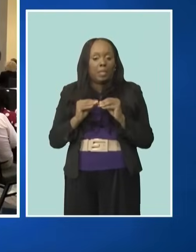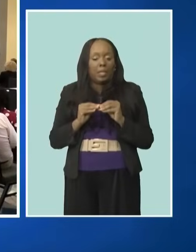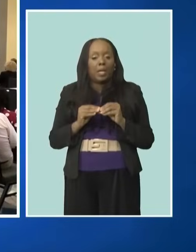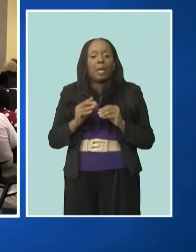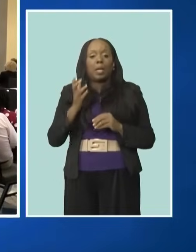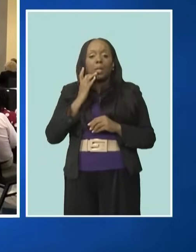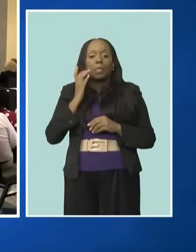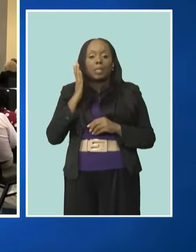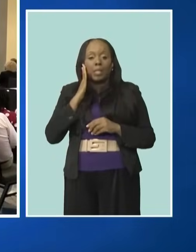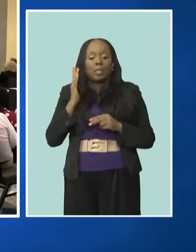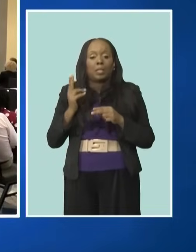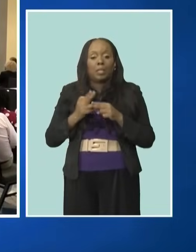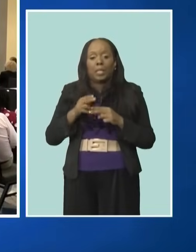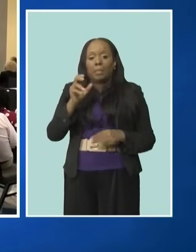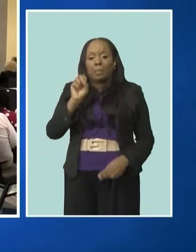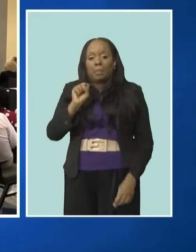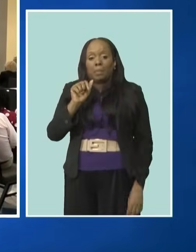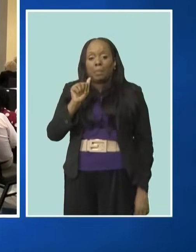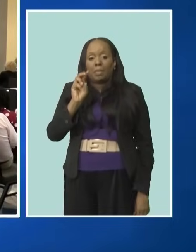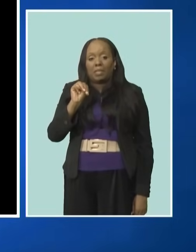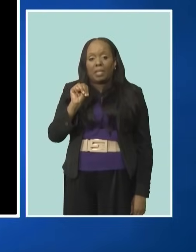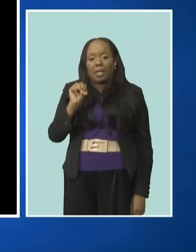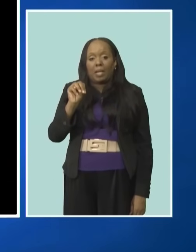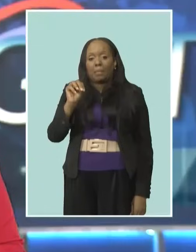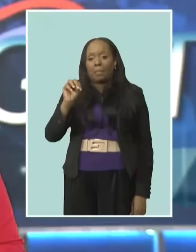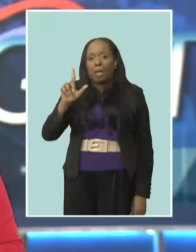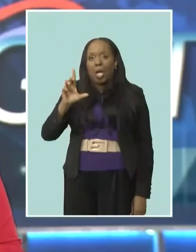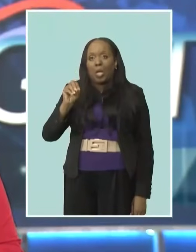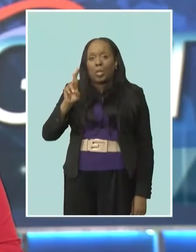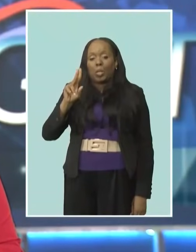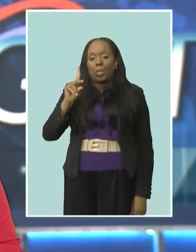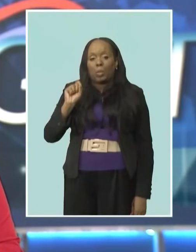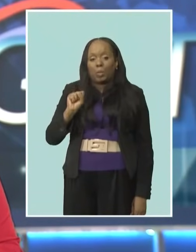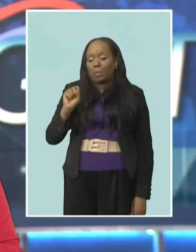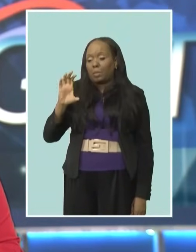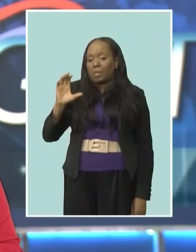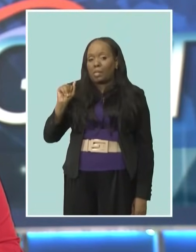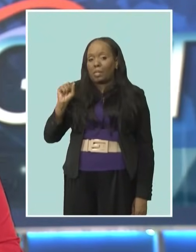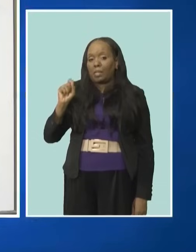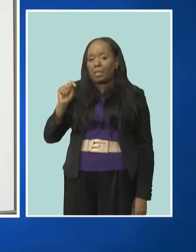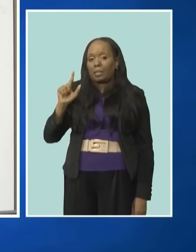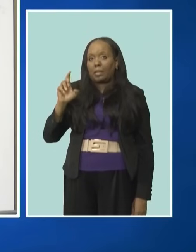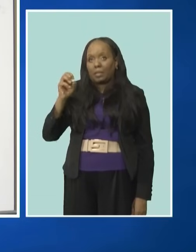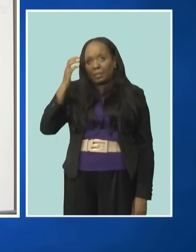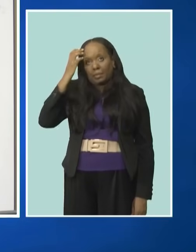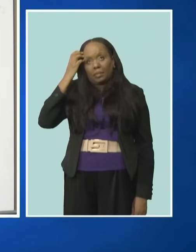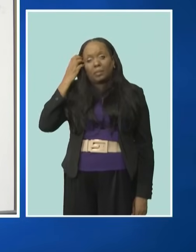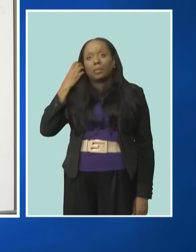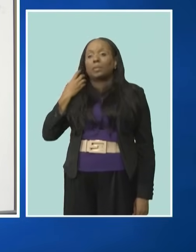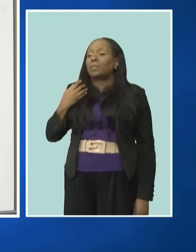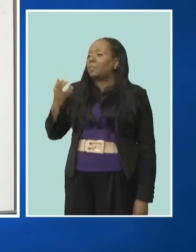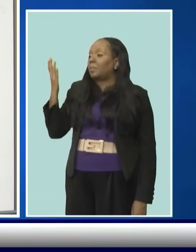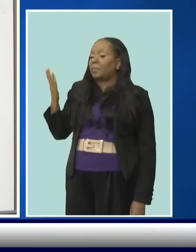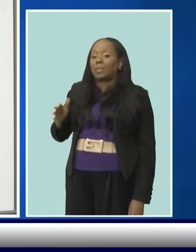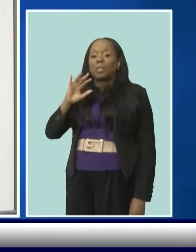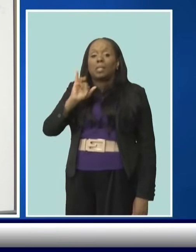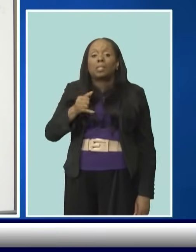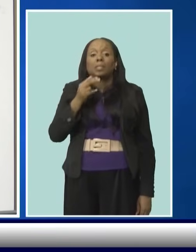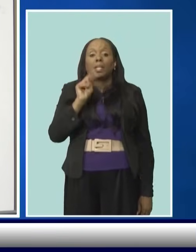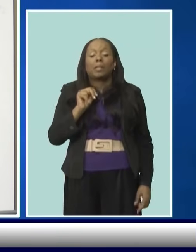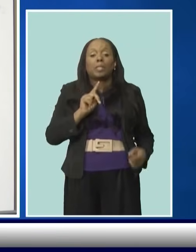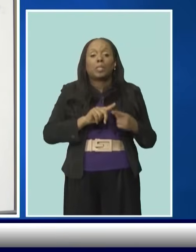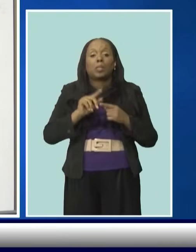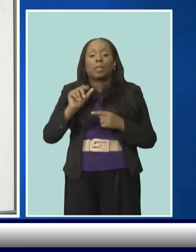Wyndham Grand Barbados Sam Lords Castle Resort today. For the period January to April